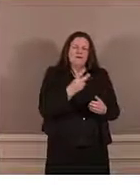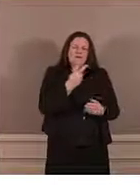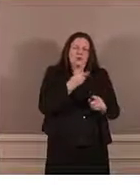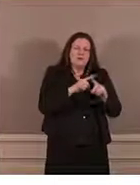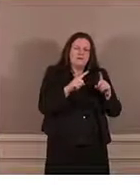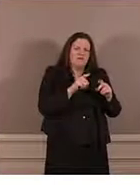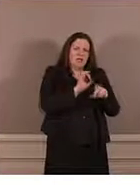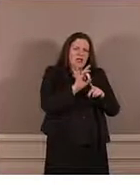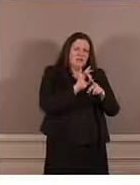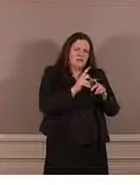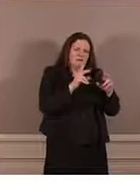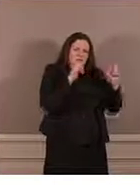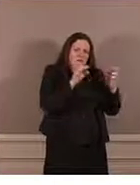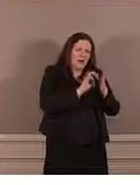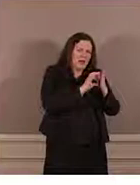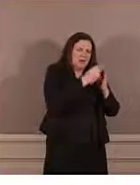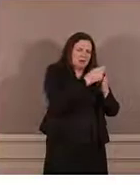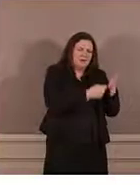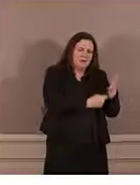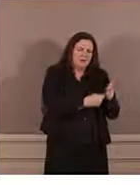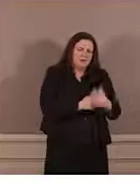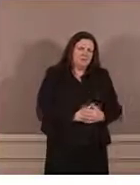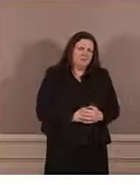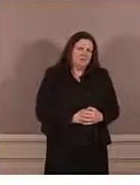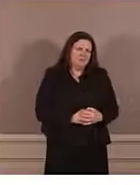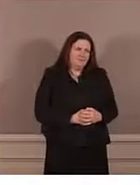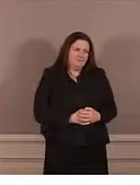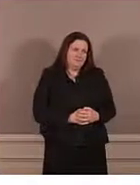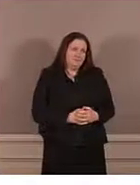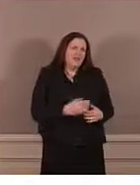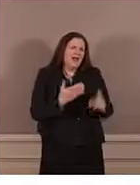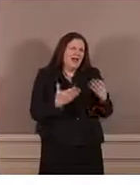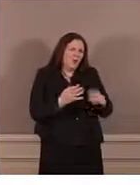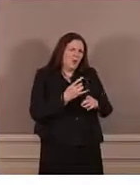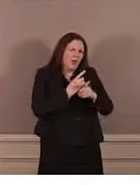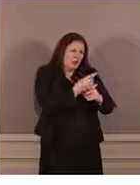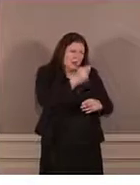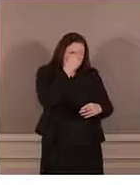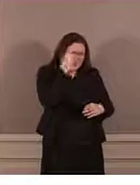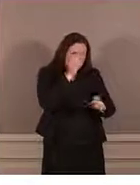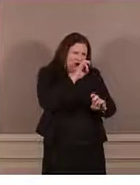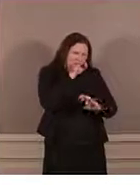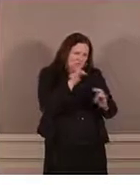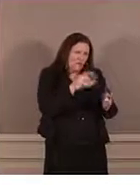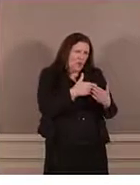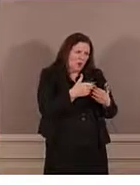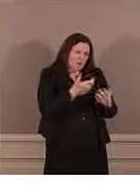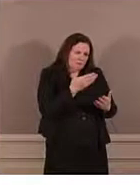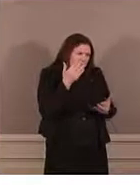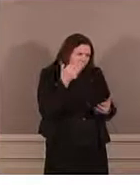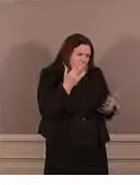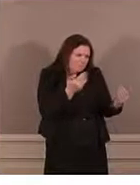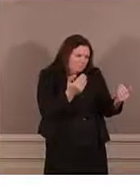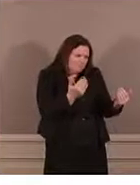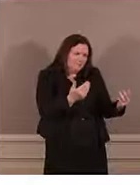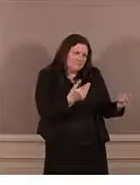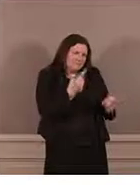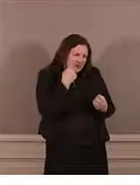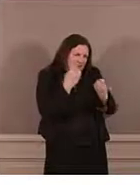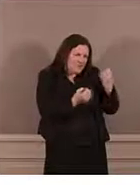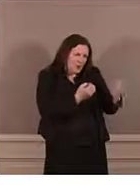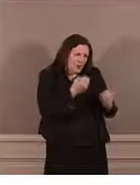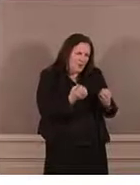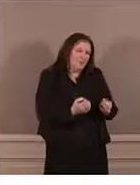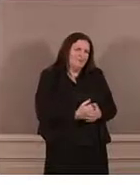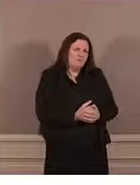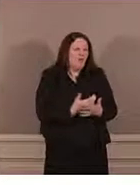of topic guide in terms of helping people understand the sorts of questions that we want to explore. And we put a lot of